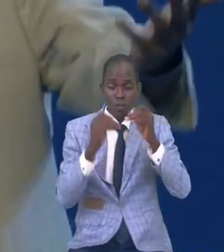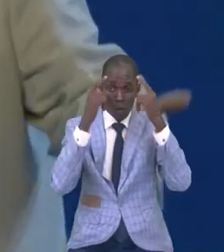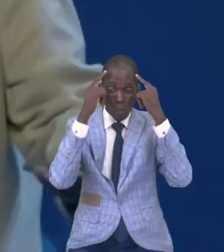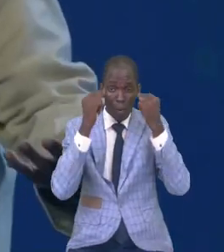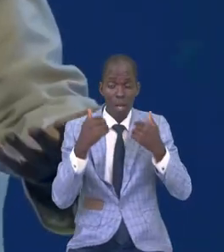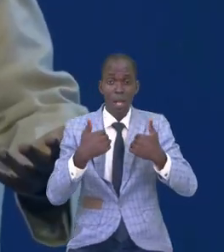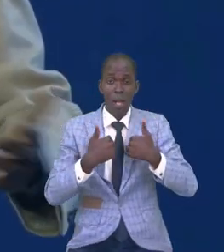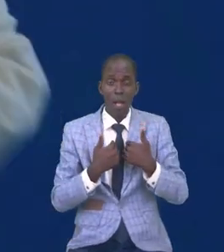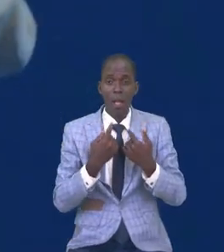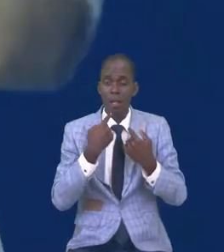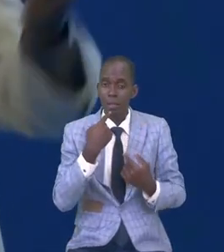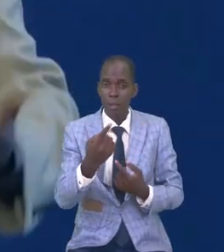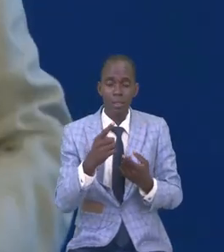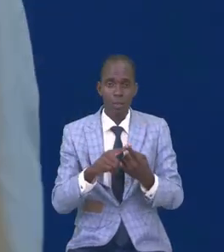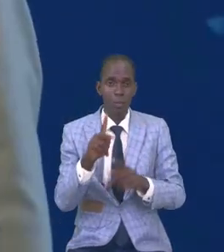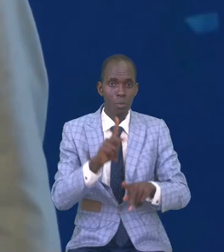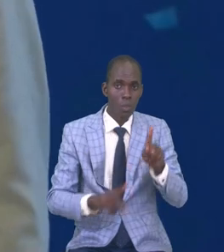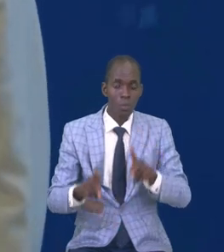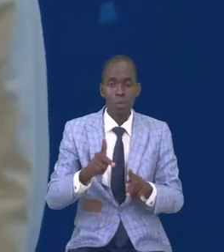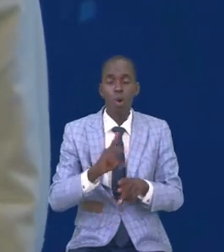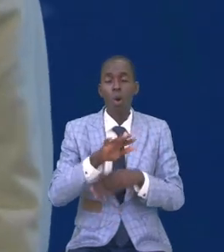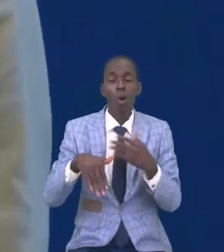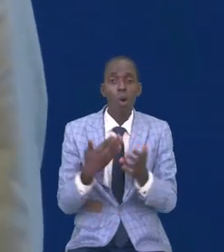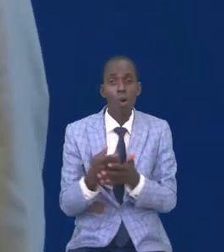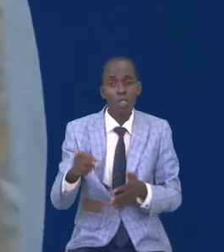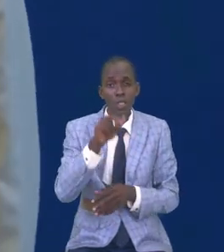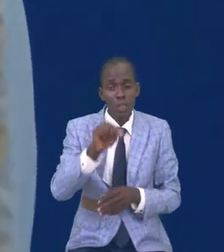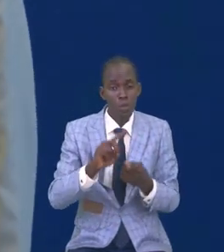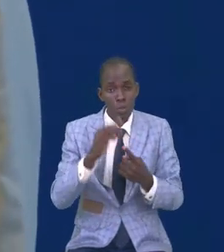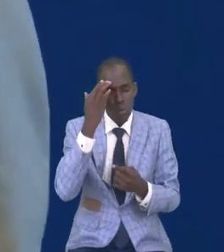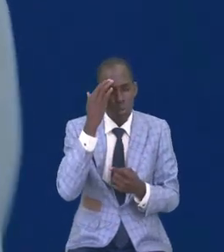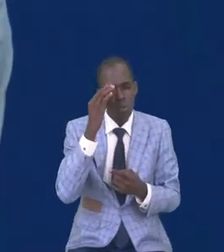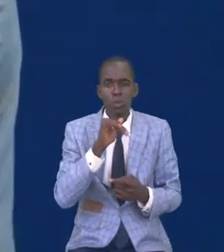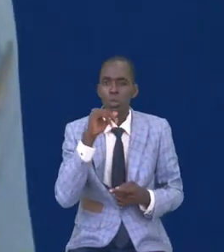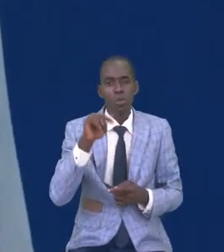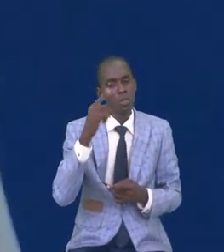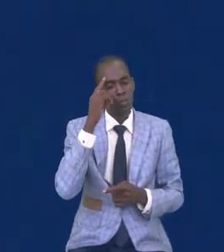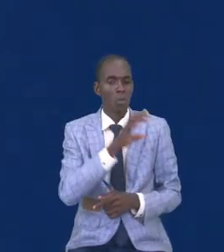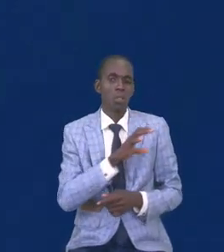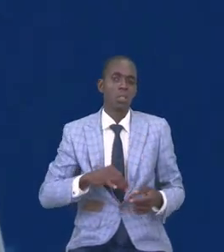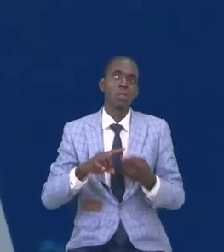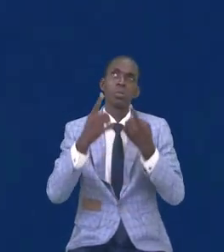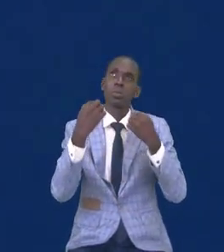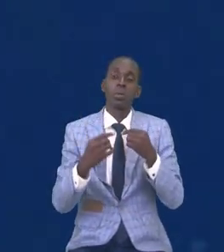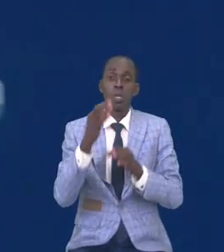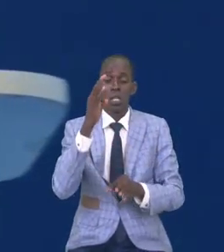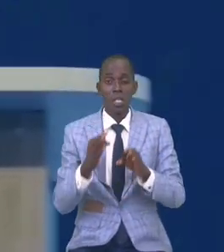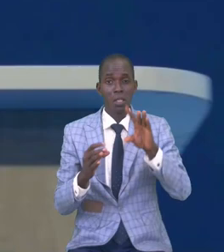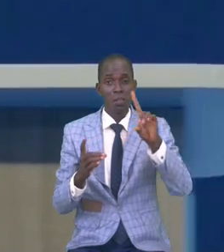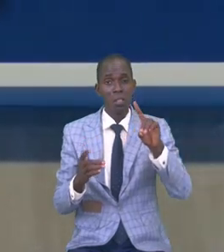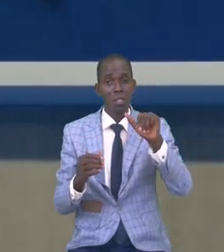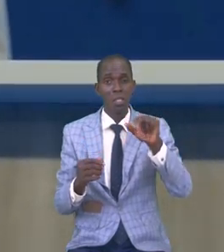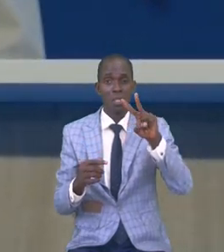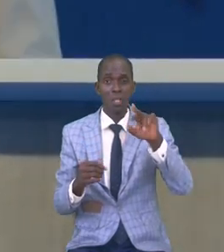told them all there is to know, when will Christ come? If David had told them all